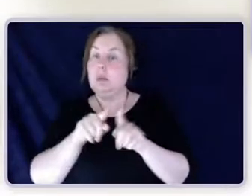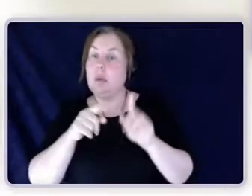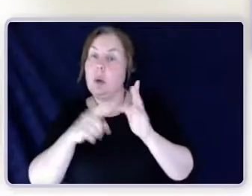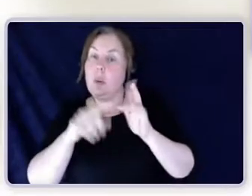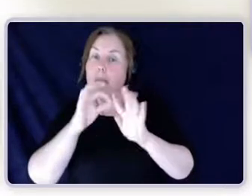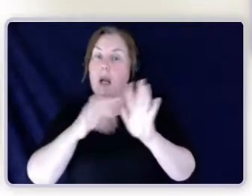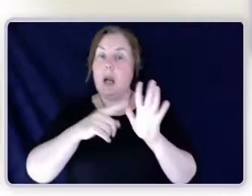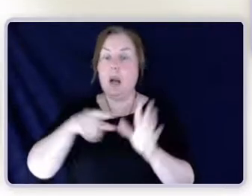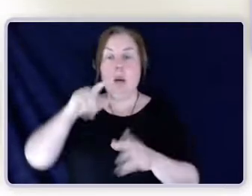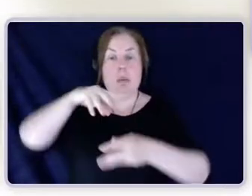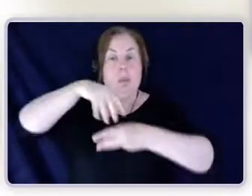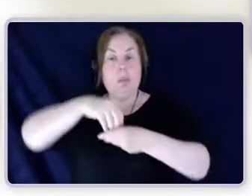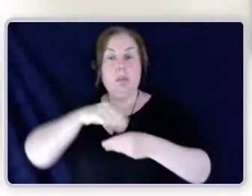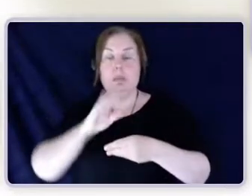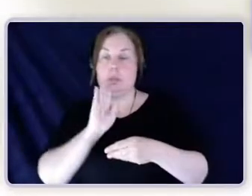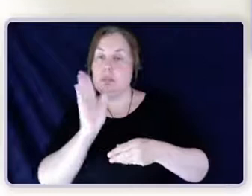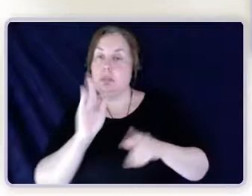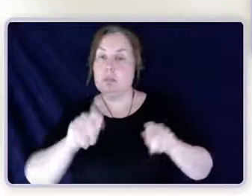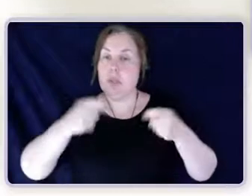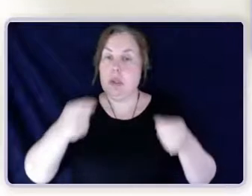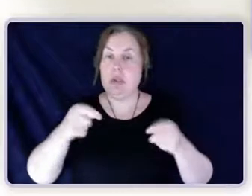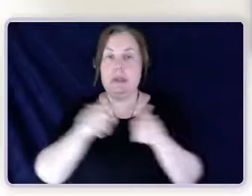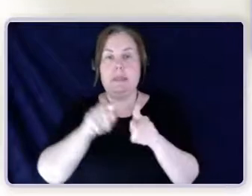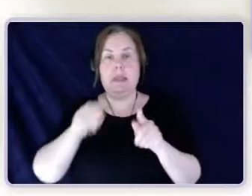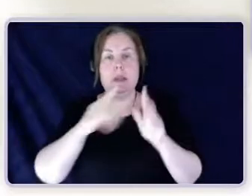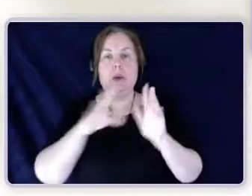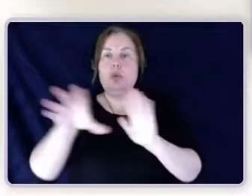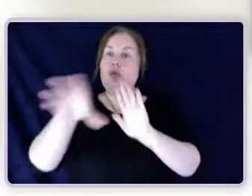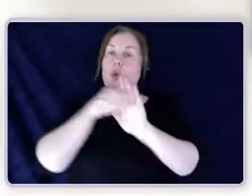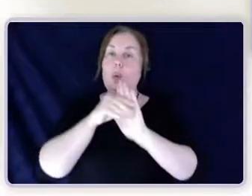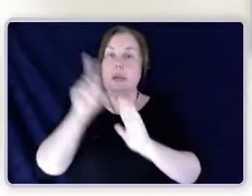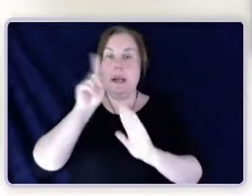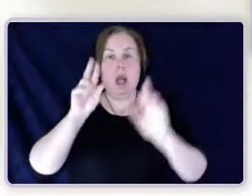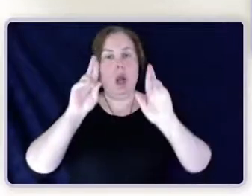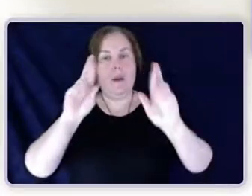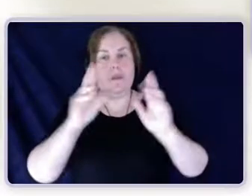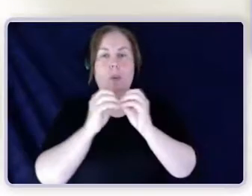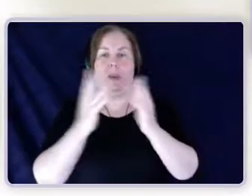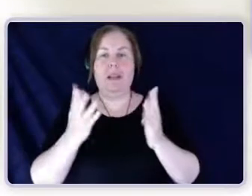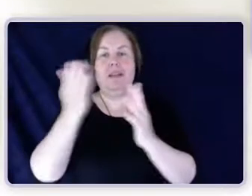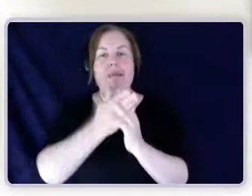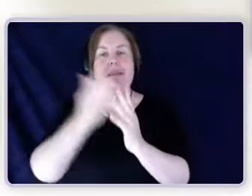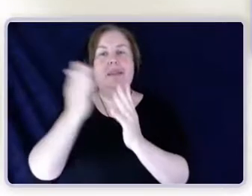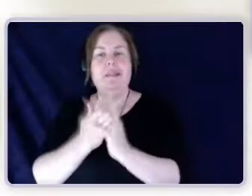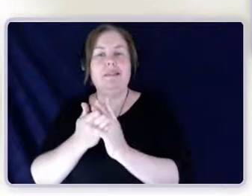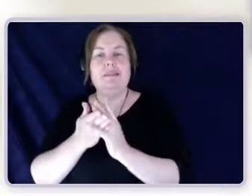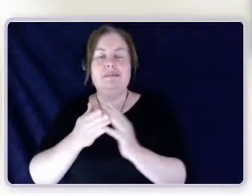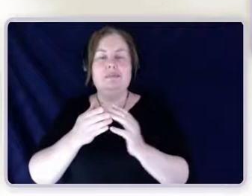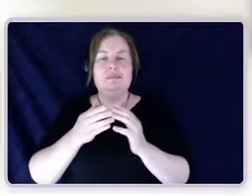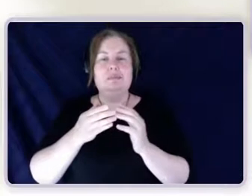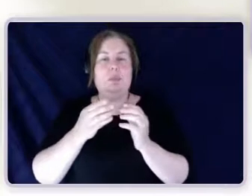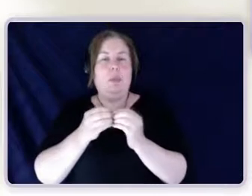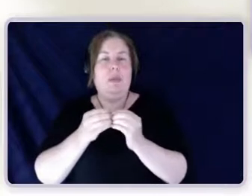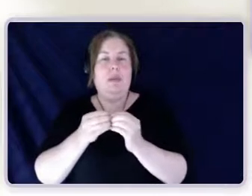but also this webinar, this recorded webinar, hopefully without the interruptions as well. The main piece